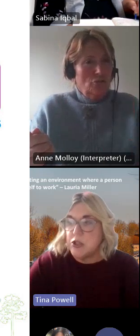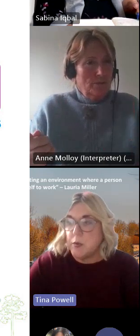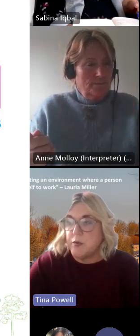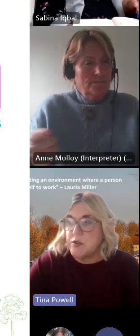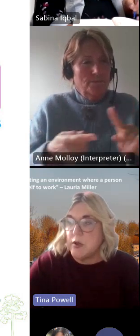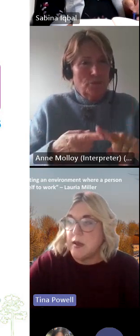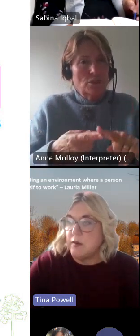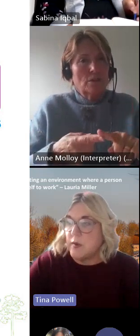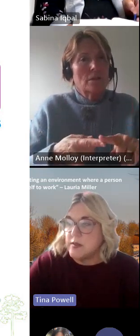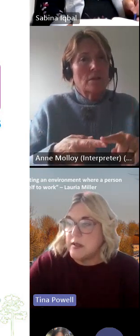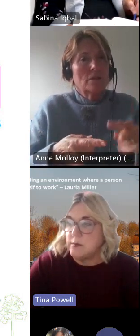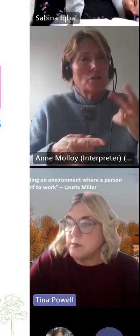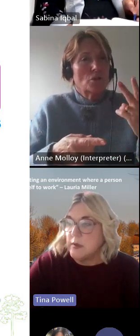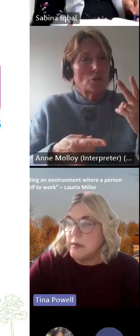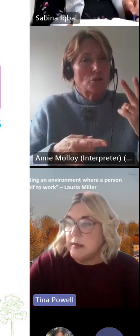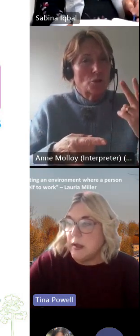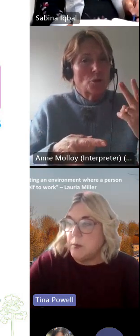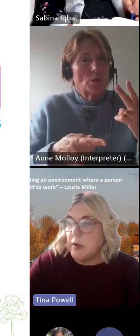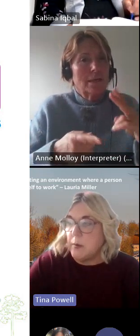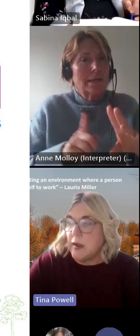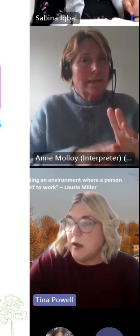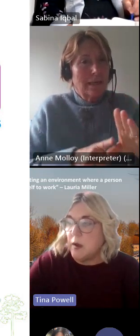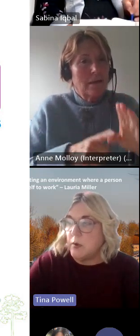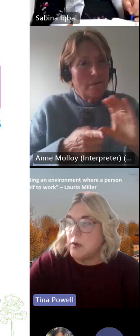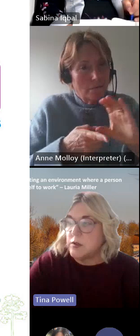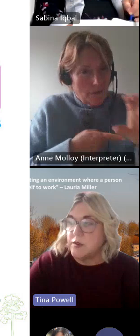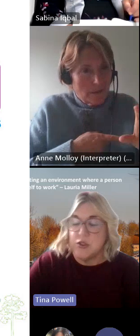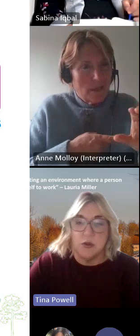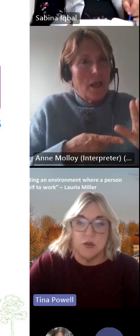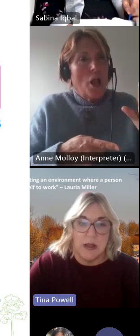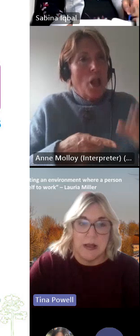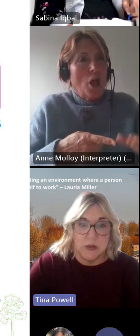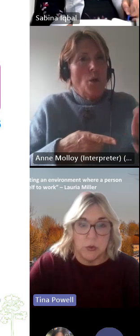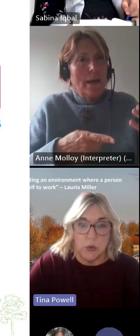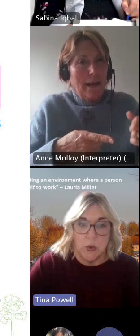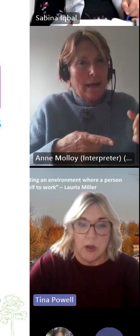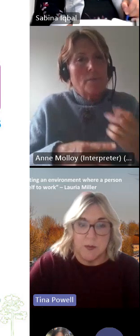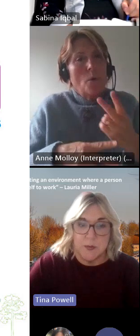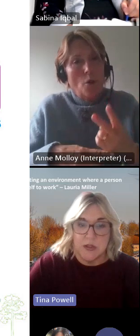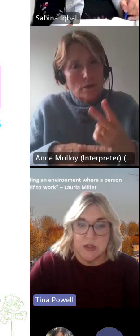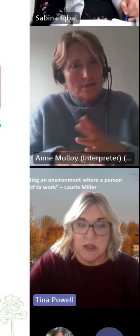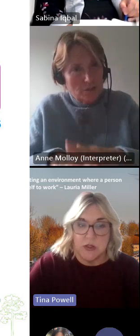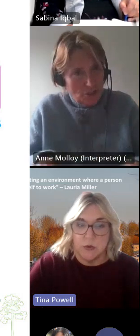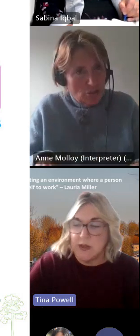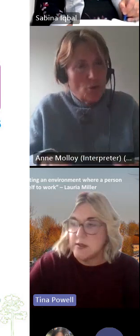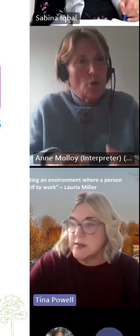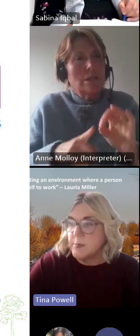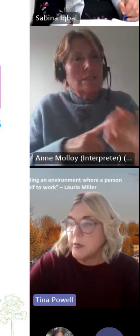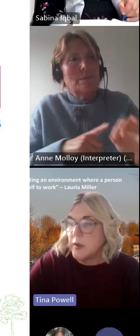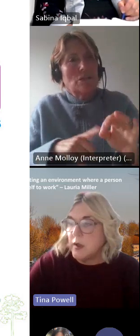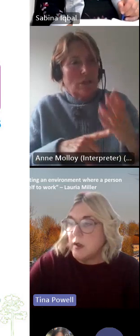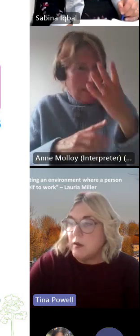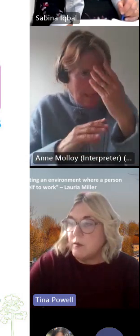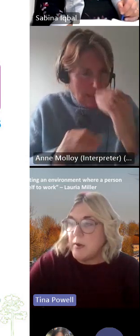children eligible for 2-year funding, low income, looked after children and or special educational